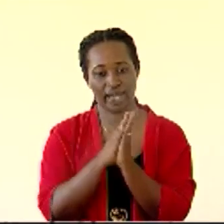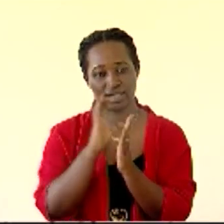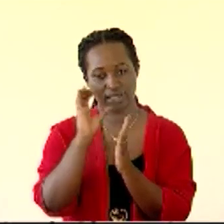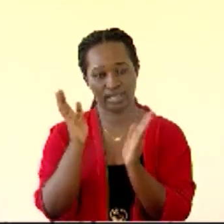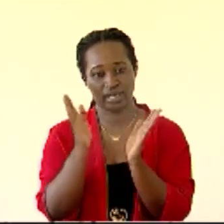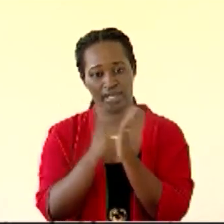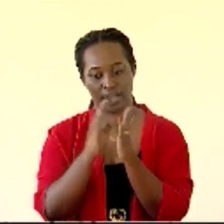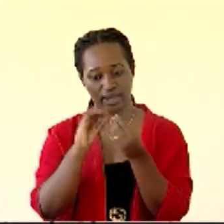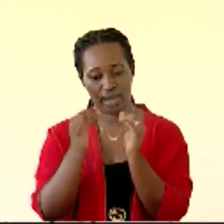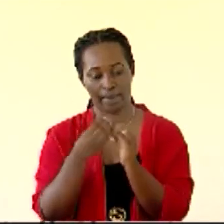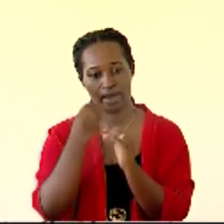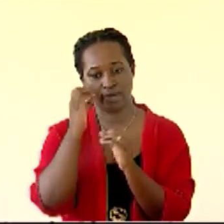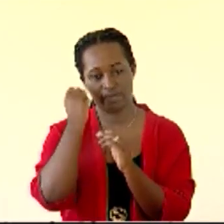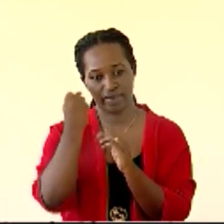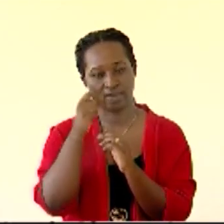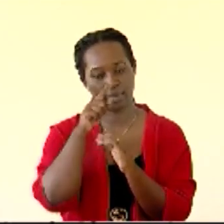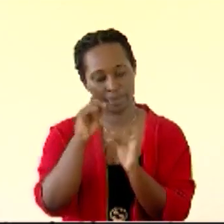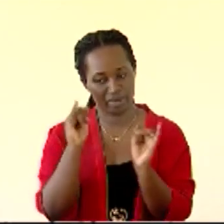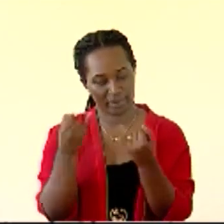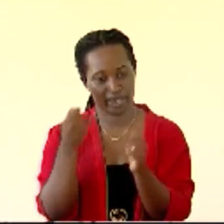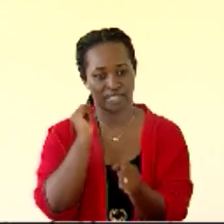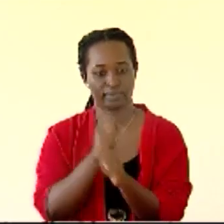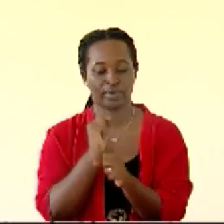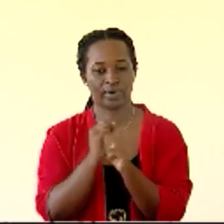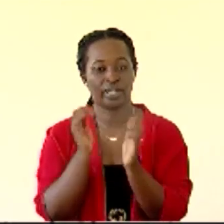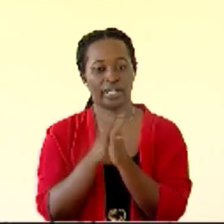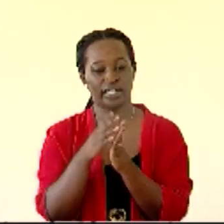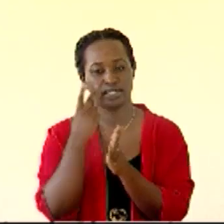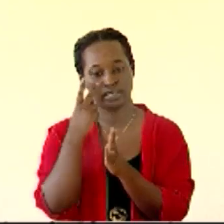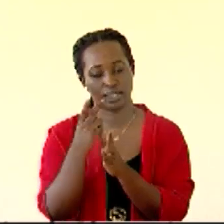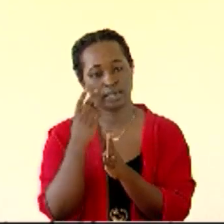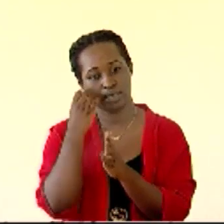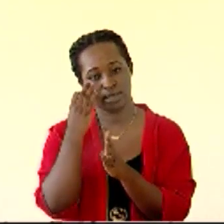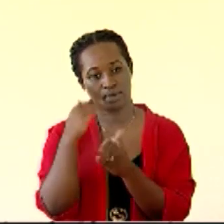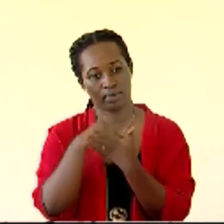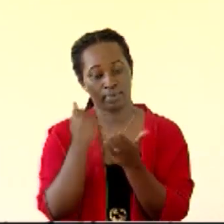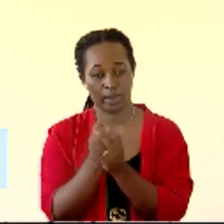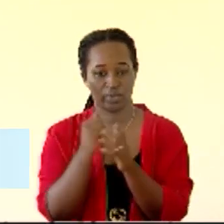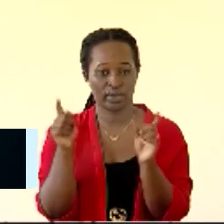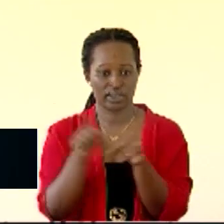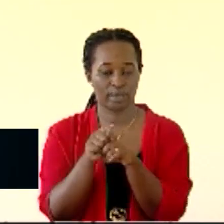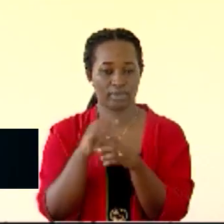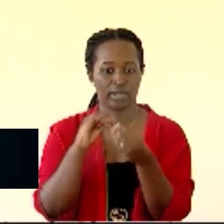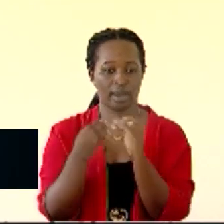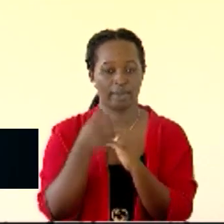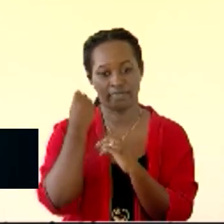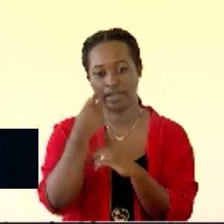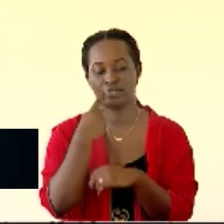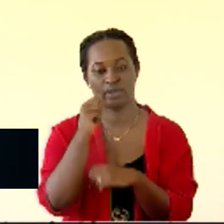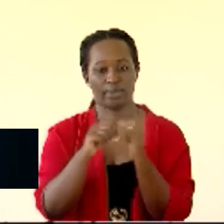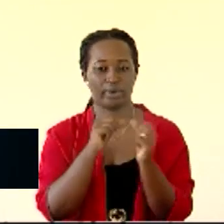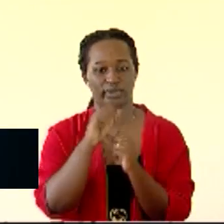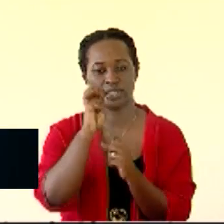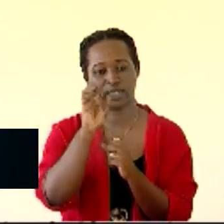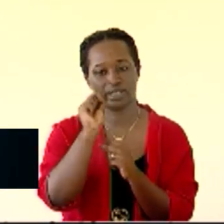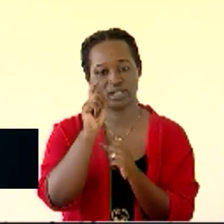5 for you to attempt, and then see whether, because even number 5 is also talking about the esters.